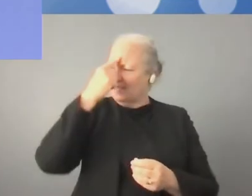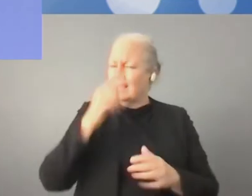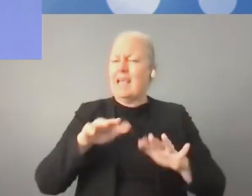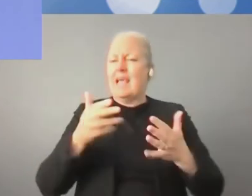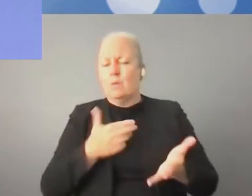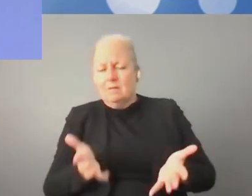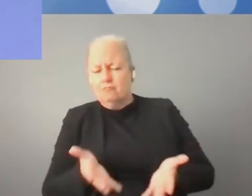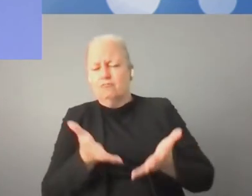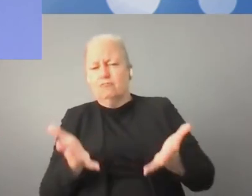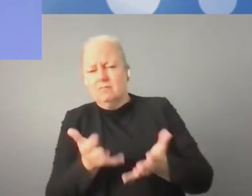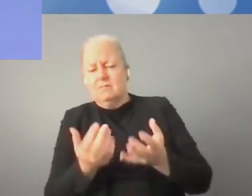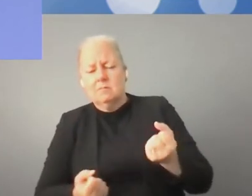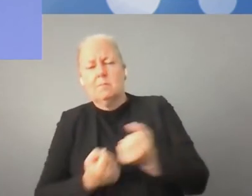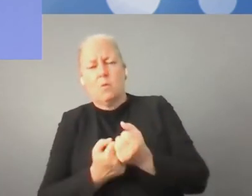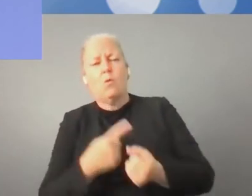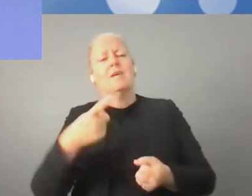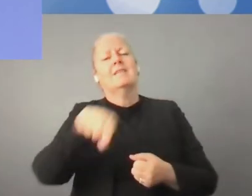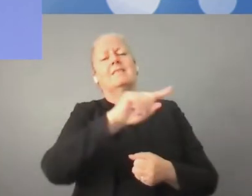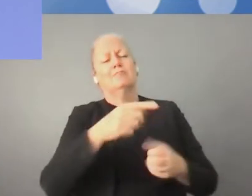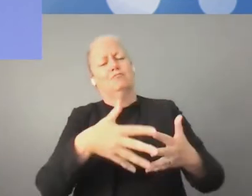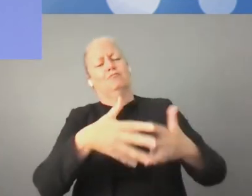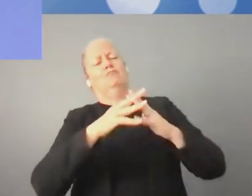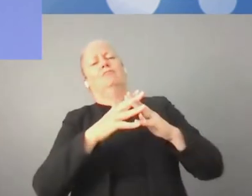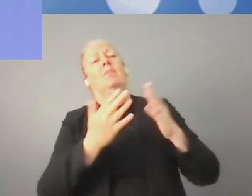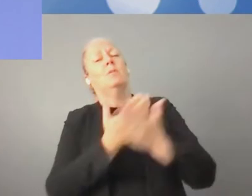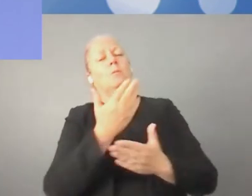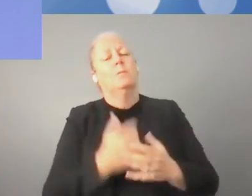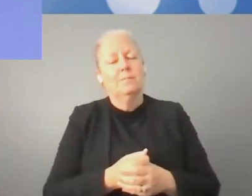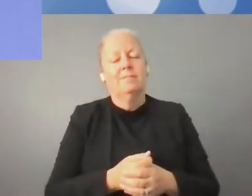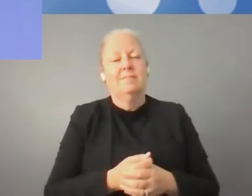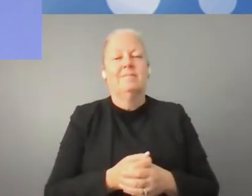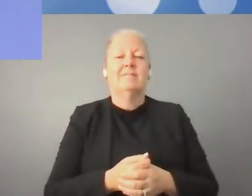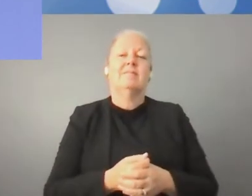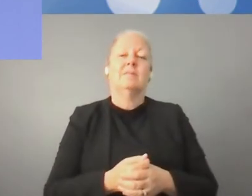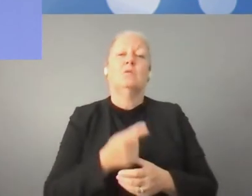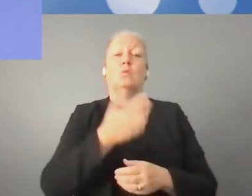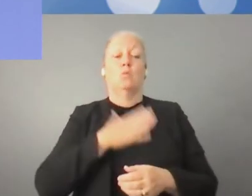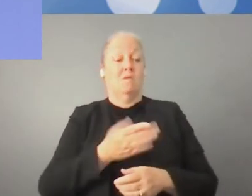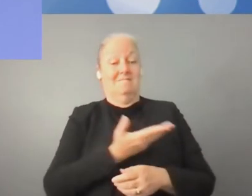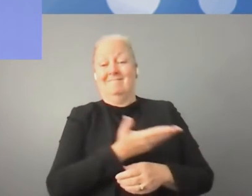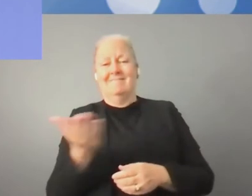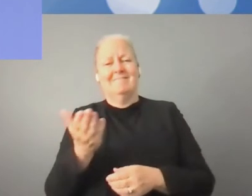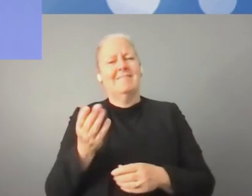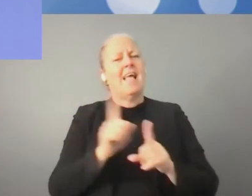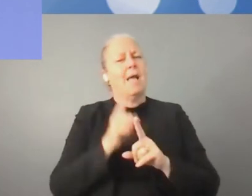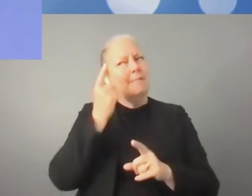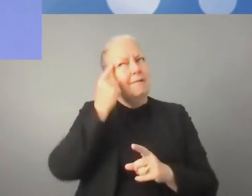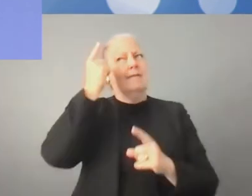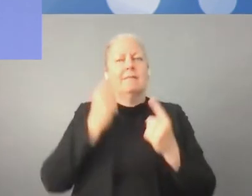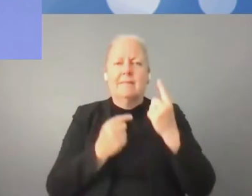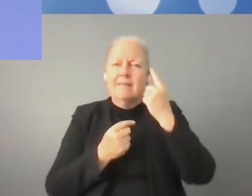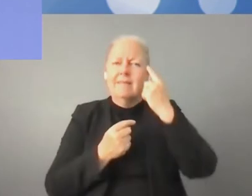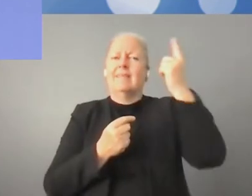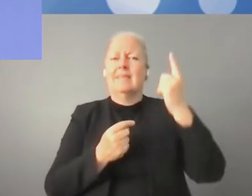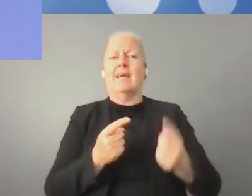innovate up we don't need to encourage startups to innovate we need to encourage people to create startups